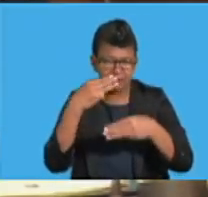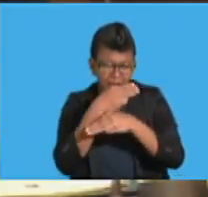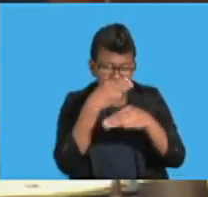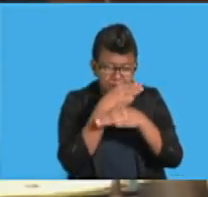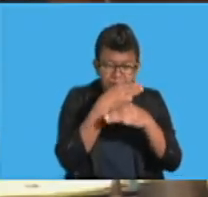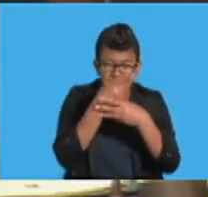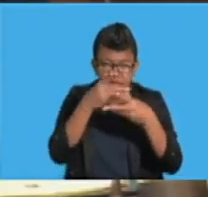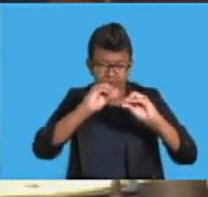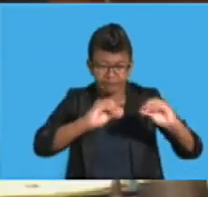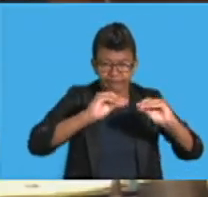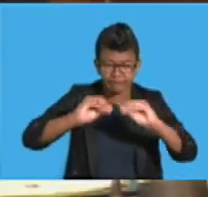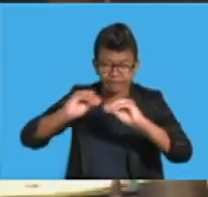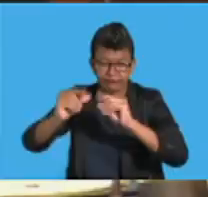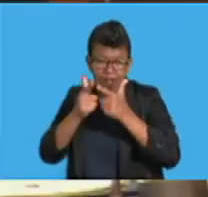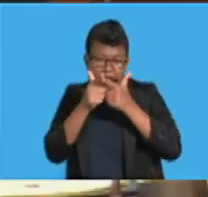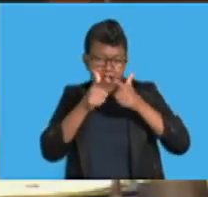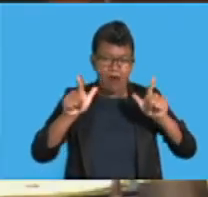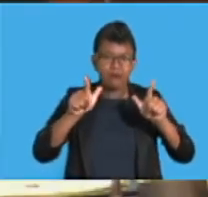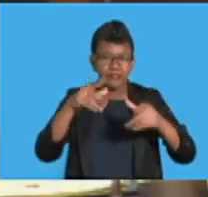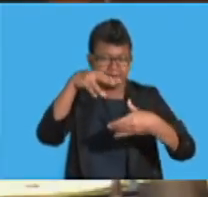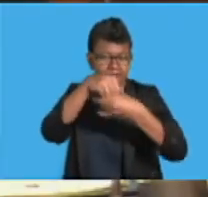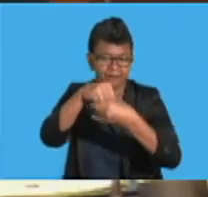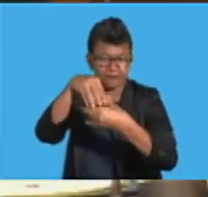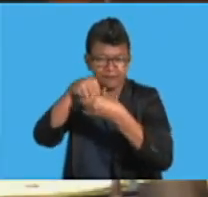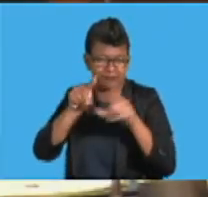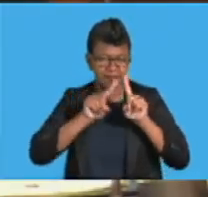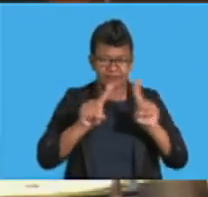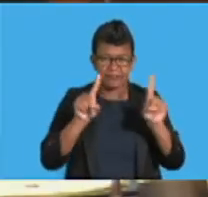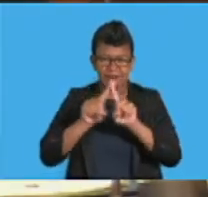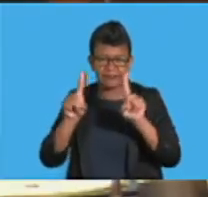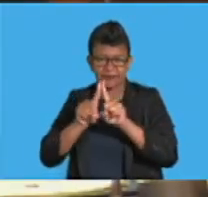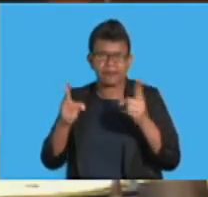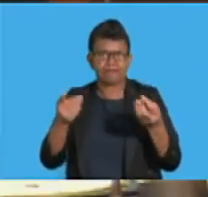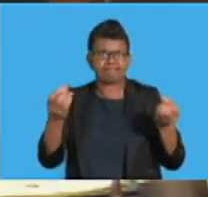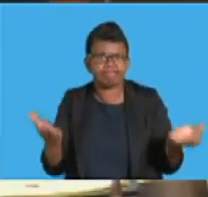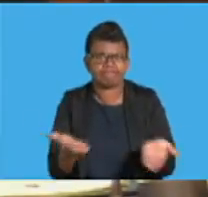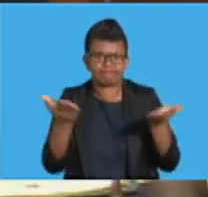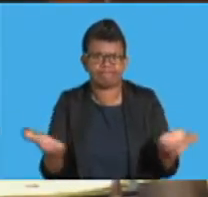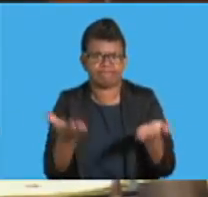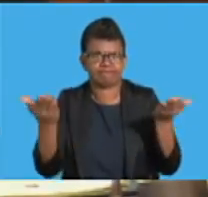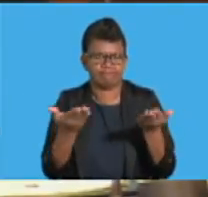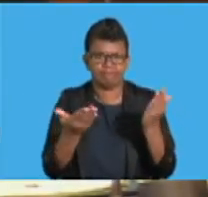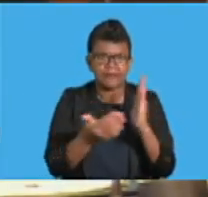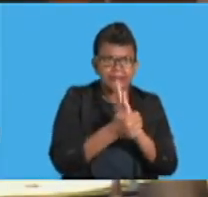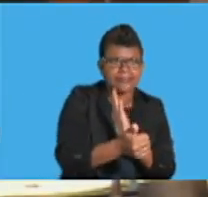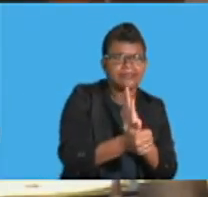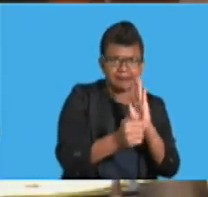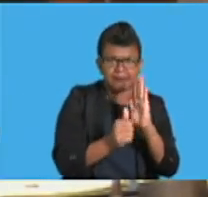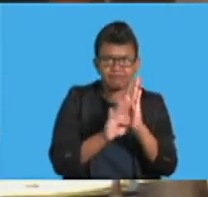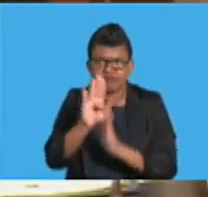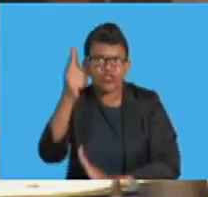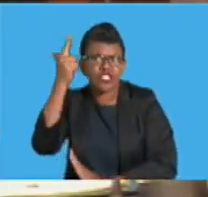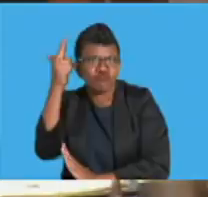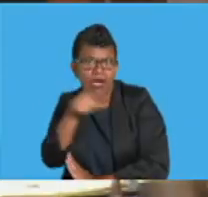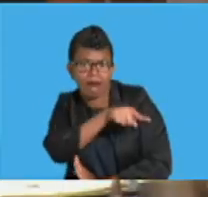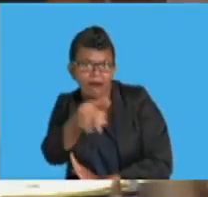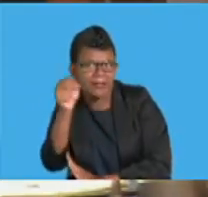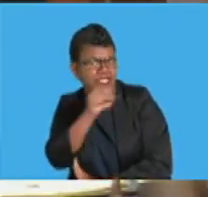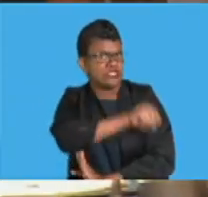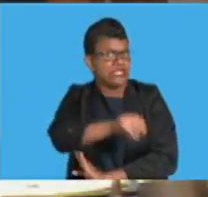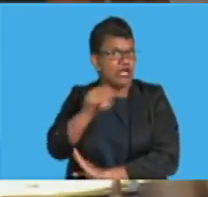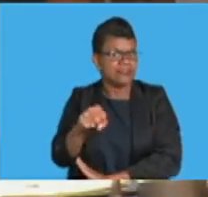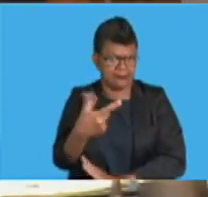language using Walesi as a digital platform, encouraging professional development for our teachers through scholarships to meet the priority areas